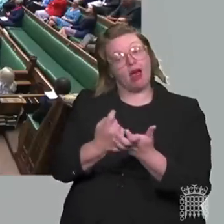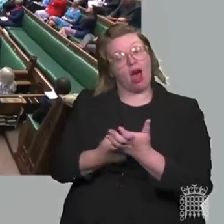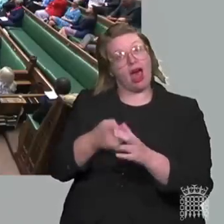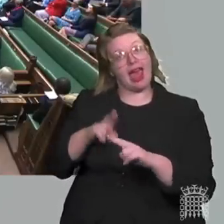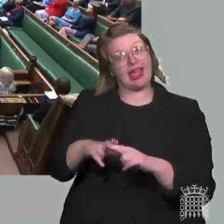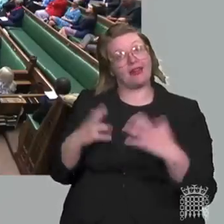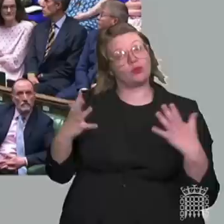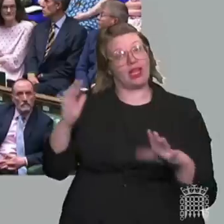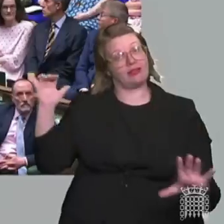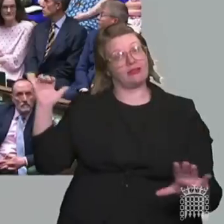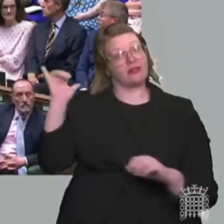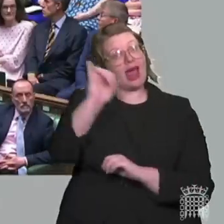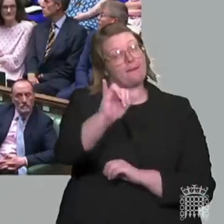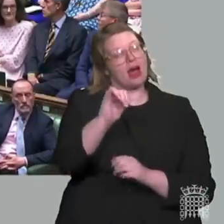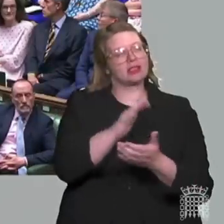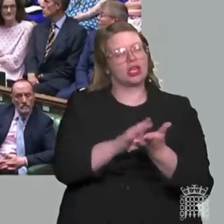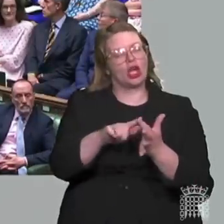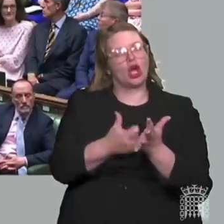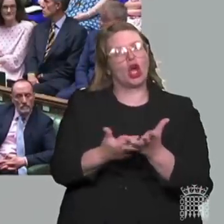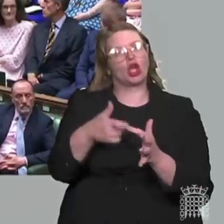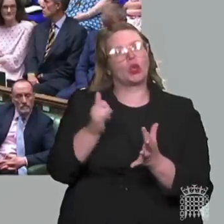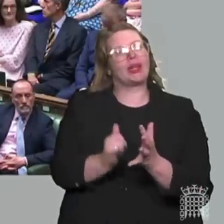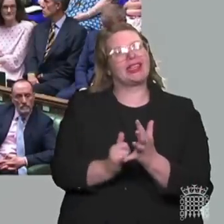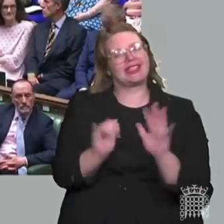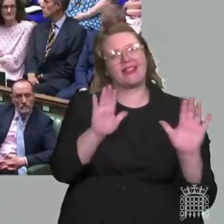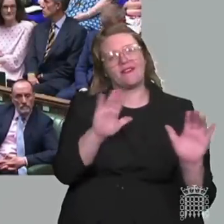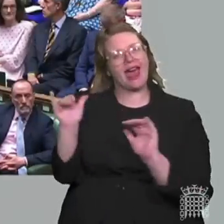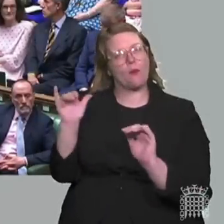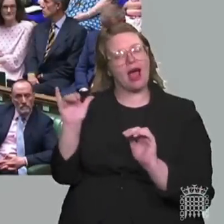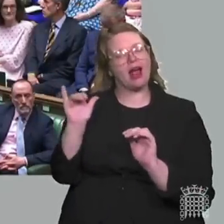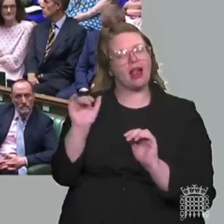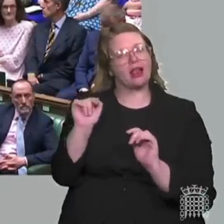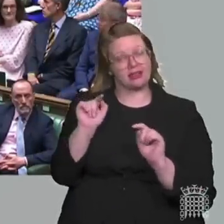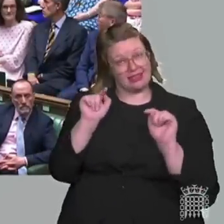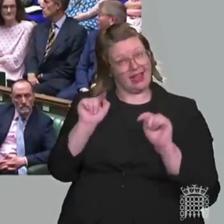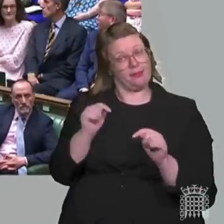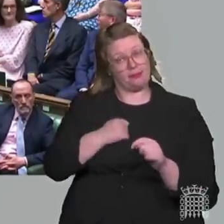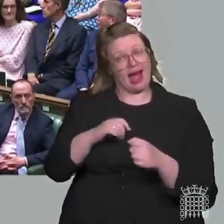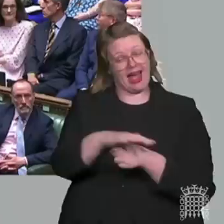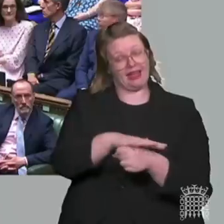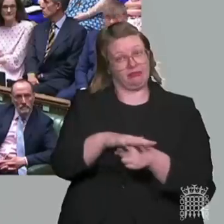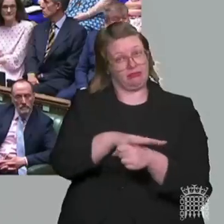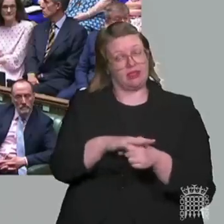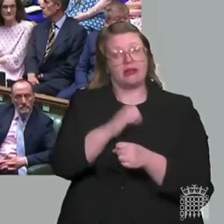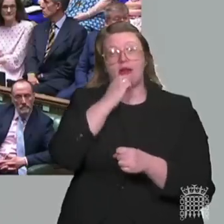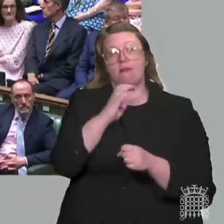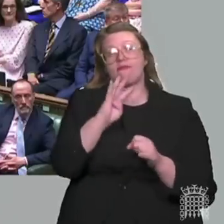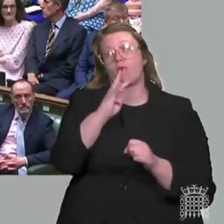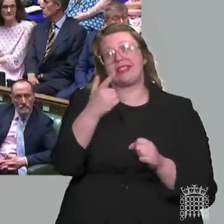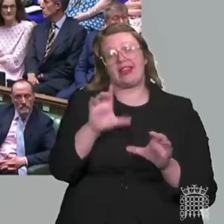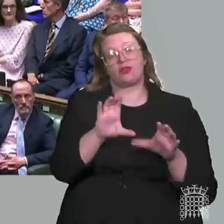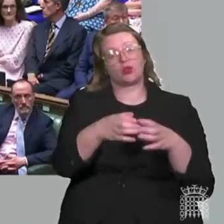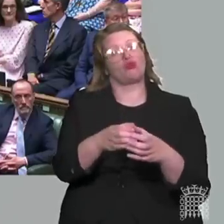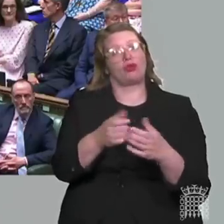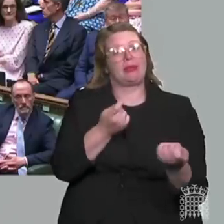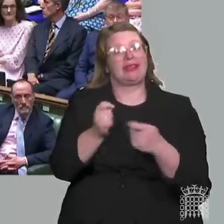flypast over all parts of the UK. For over 107 years, my constituents of 47 Squadron have defended our country,